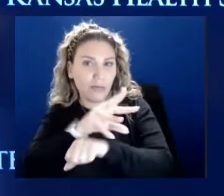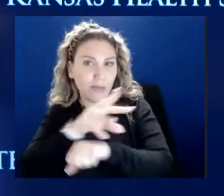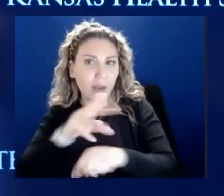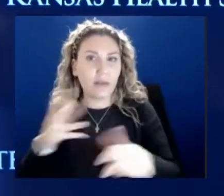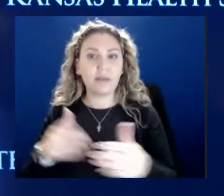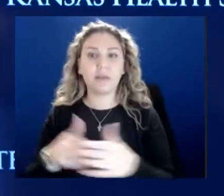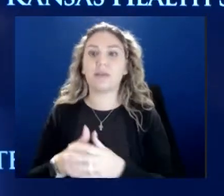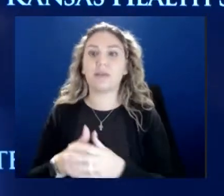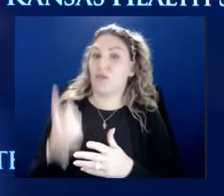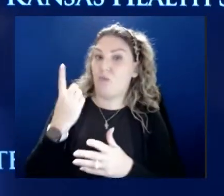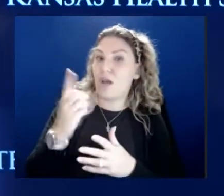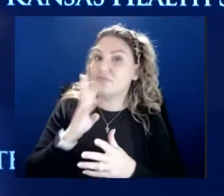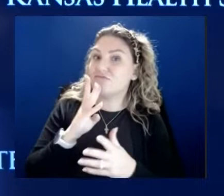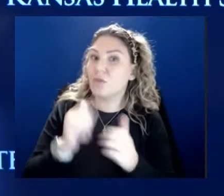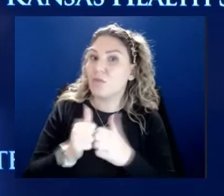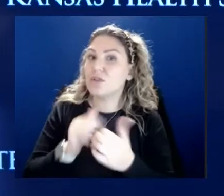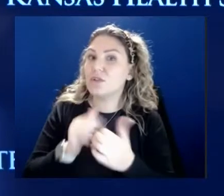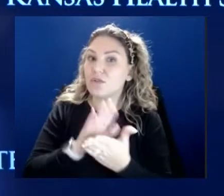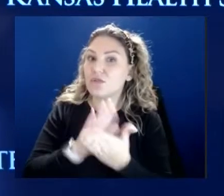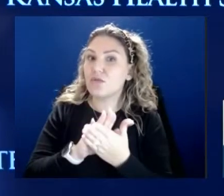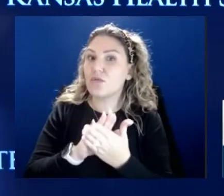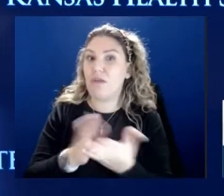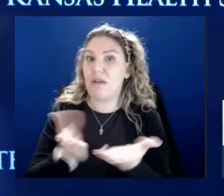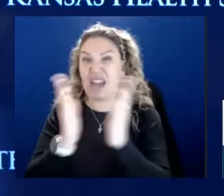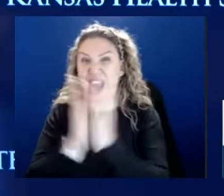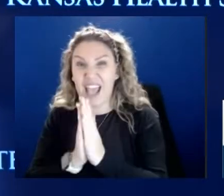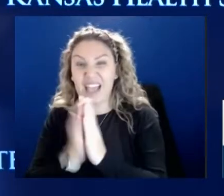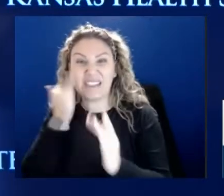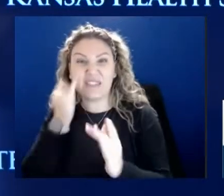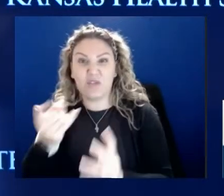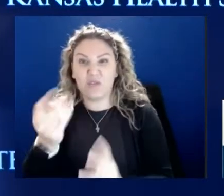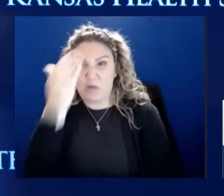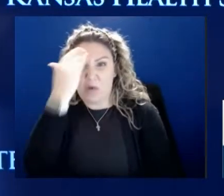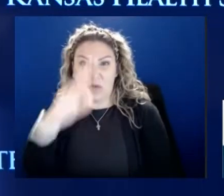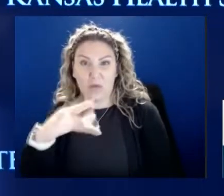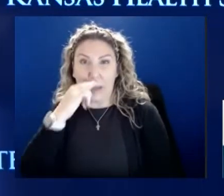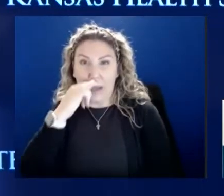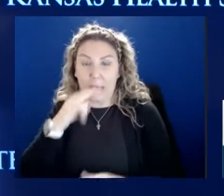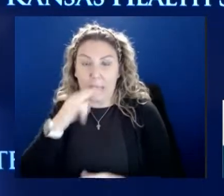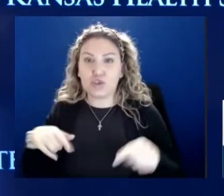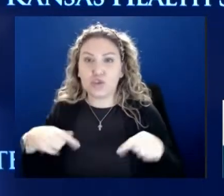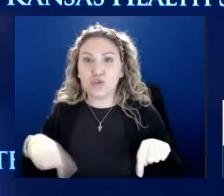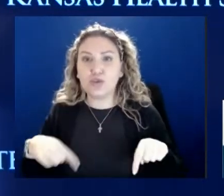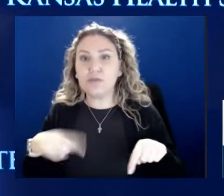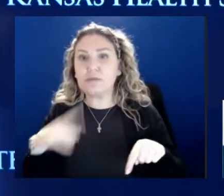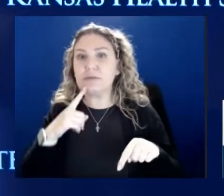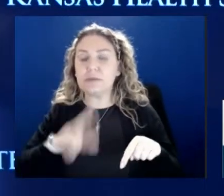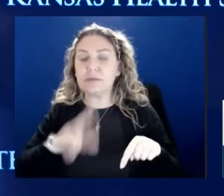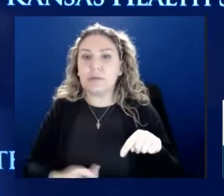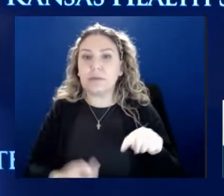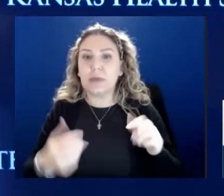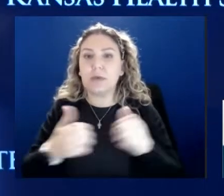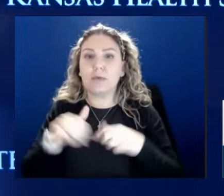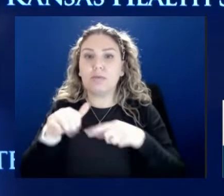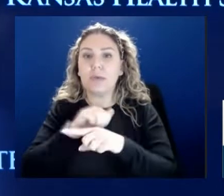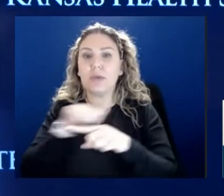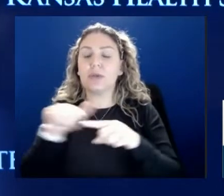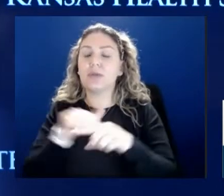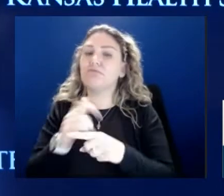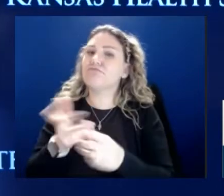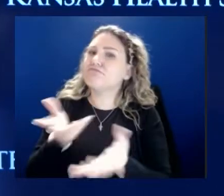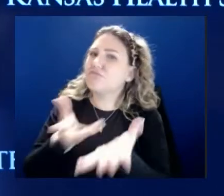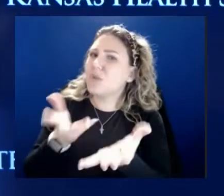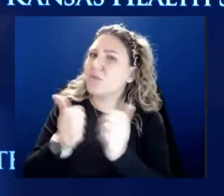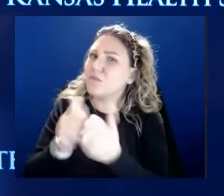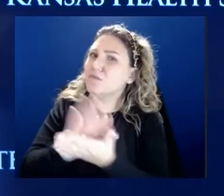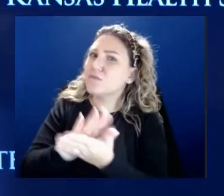school. Maybe get a heads up from the school. If you know your kid is a nervous kiddo or gets really upset with these drills, talk to the school and have your teacher give a heads up when